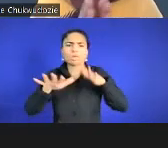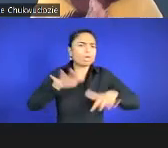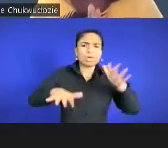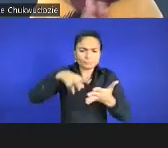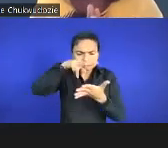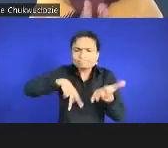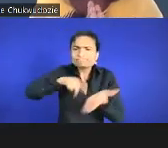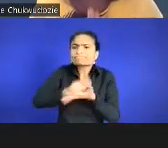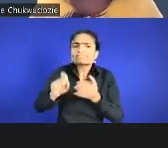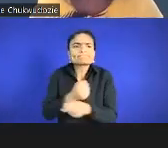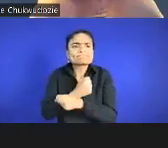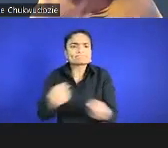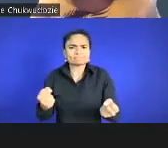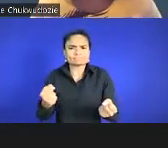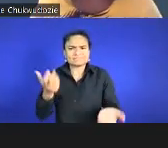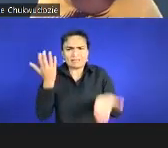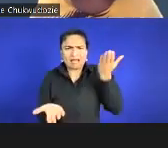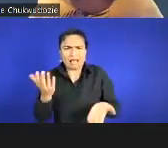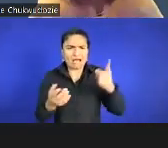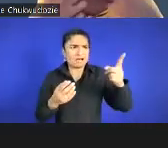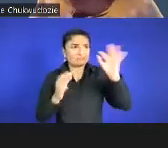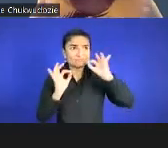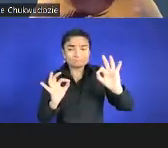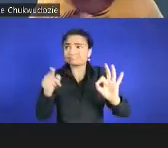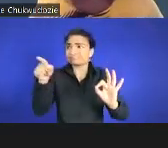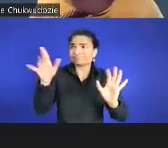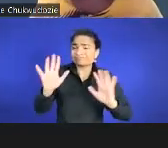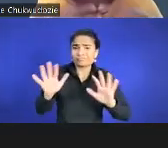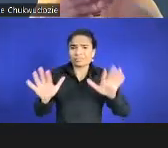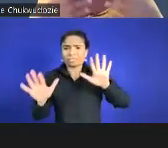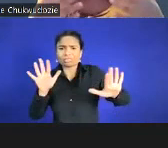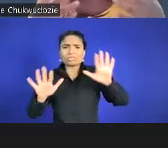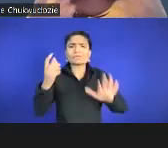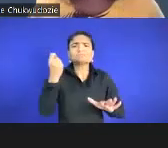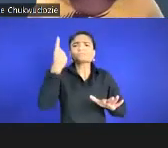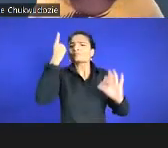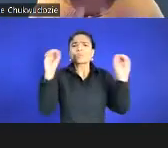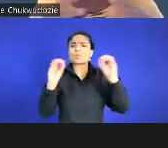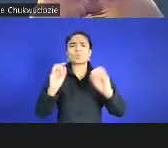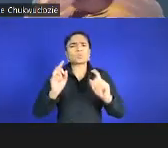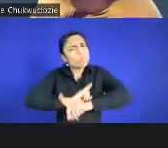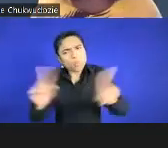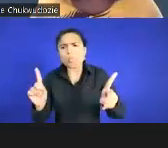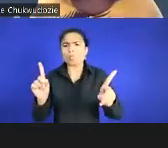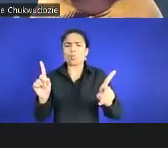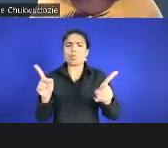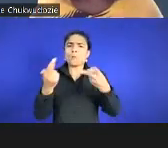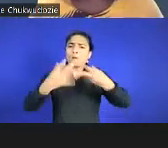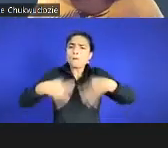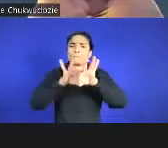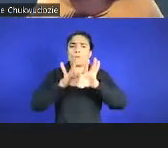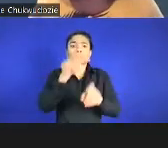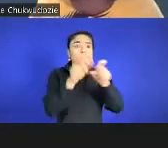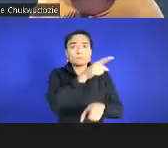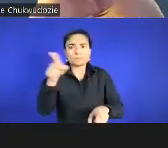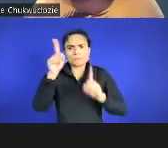sensitize people on that, because sometimes it doesn't come so free for them to report, because